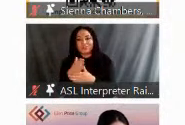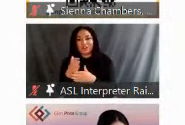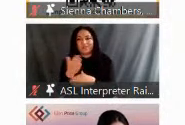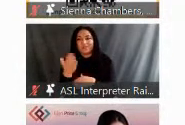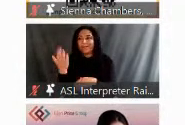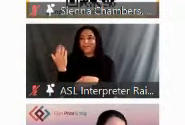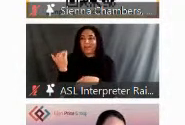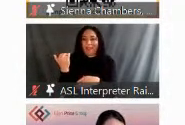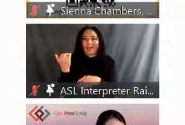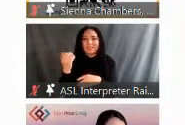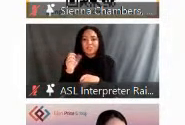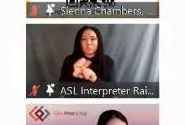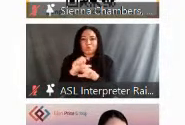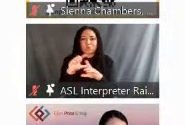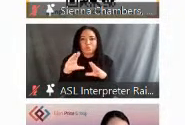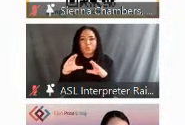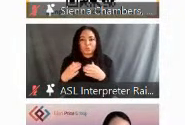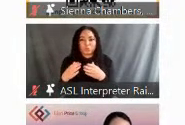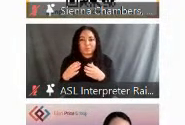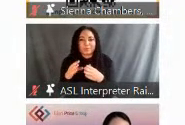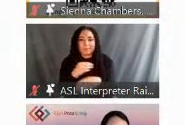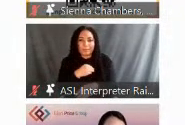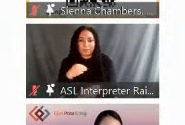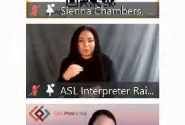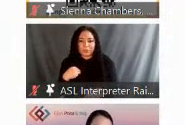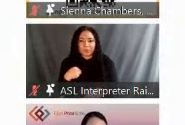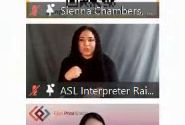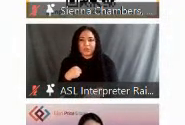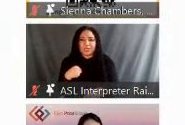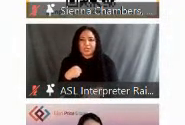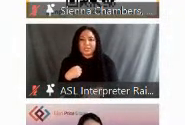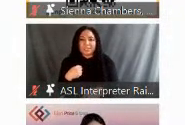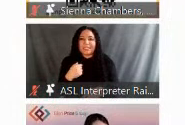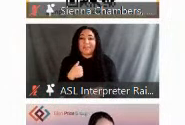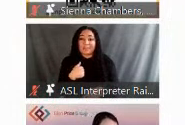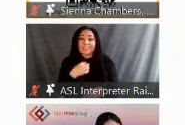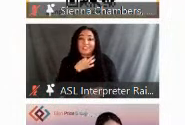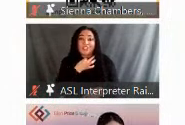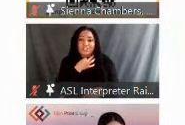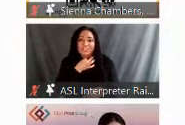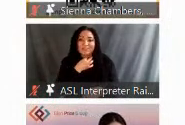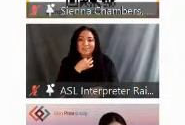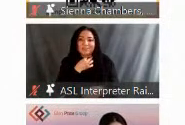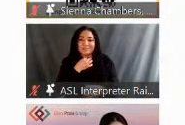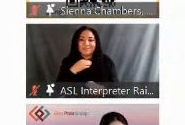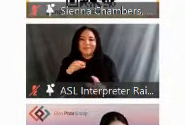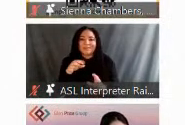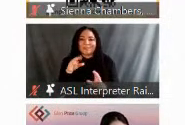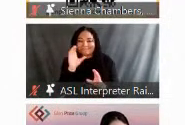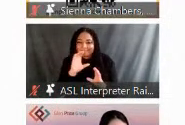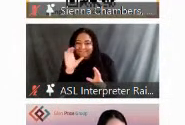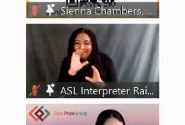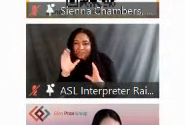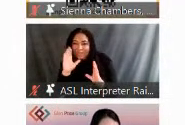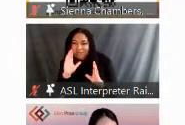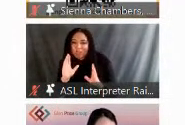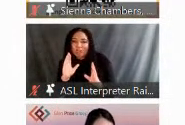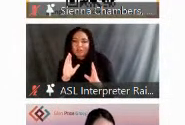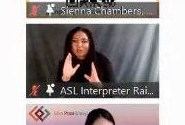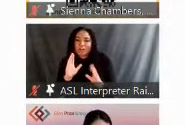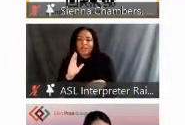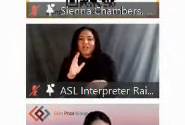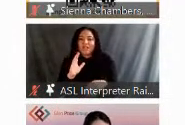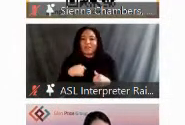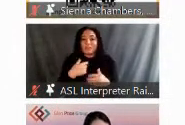member and the one before that. Having been a QRS navigator for Alameda County, there were some really good things in there about